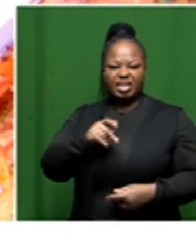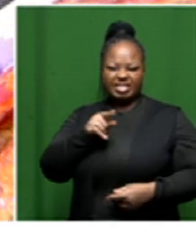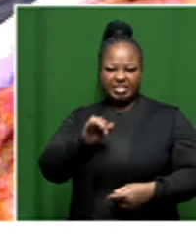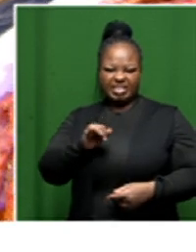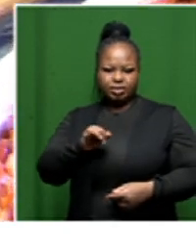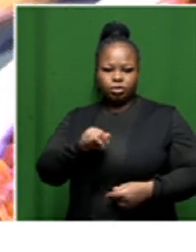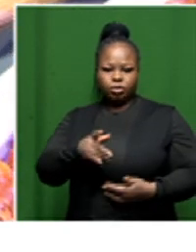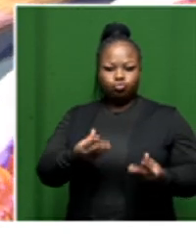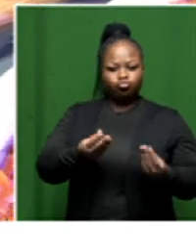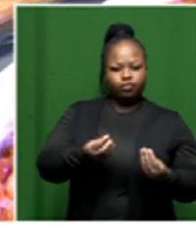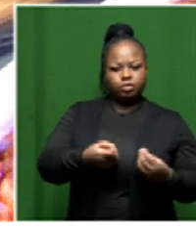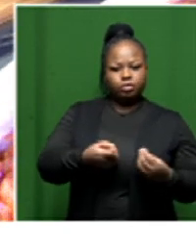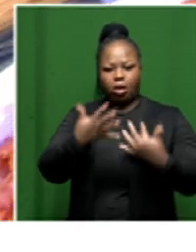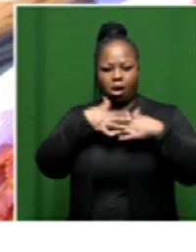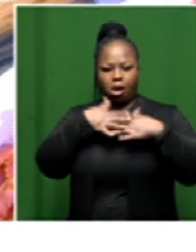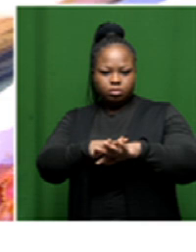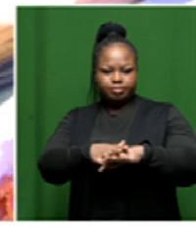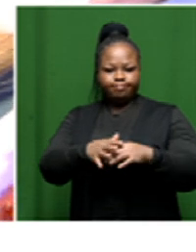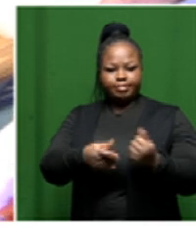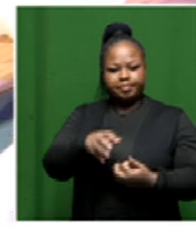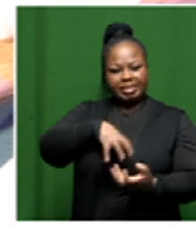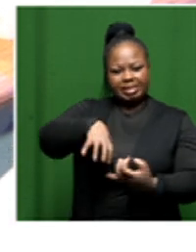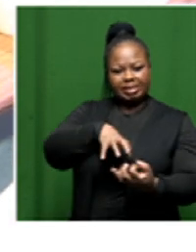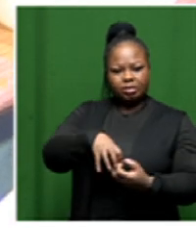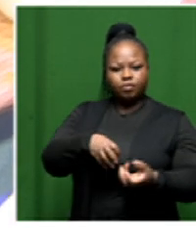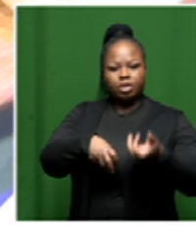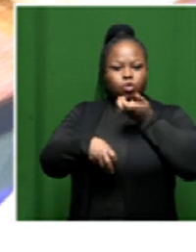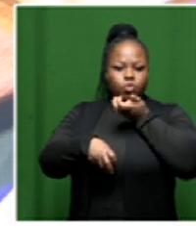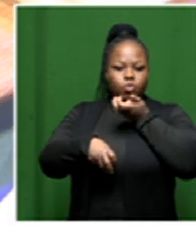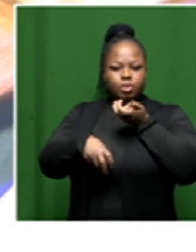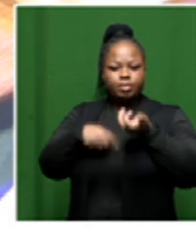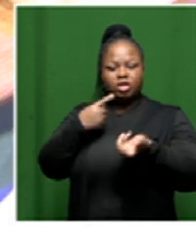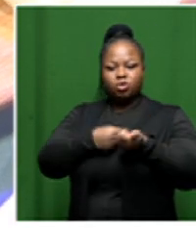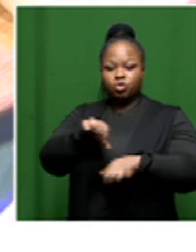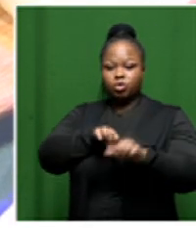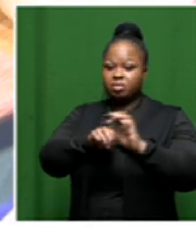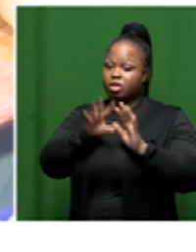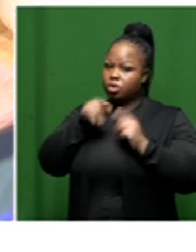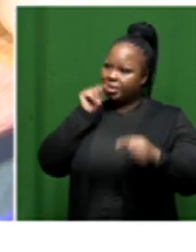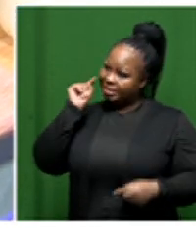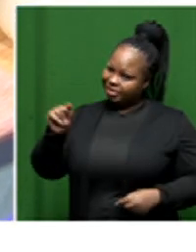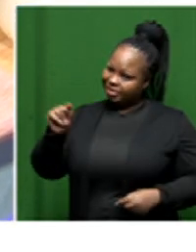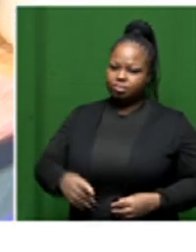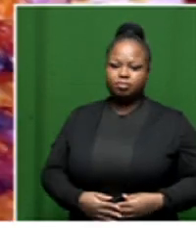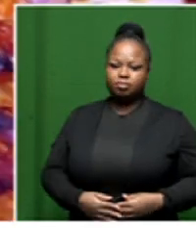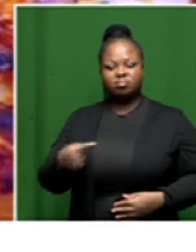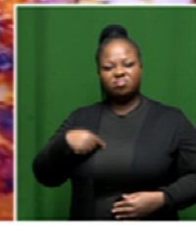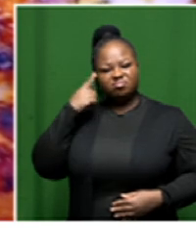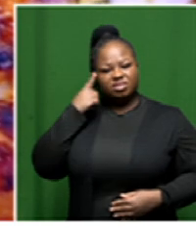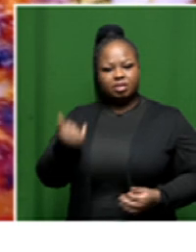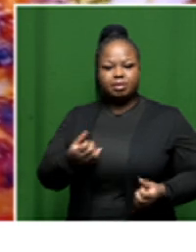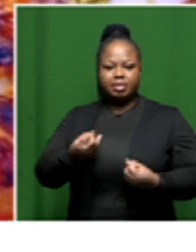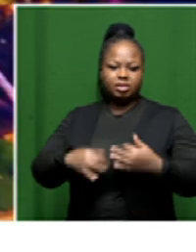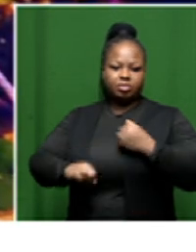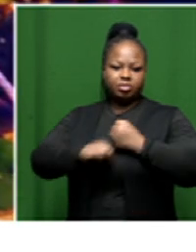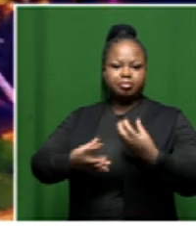and turf. And that's actually what Shora's out there. I mean, on social media, everybody actually talks about it. Okay. And I think we get major